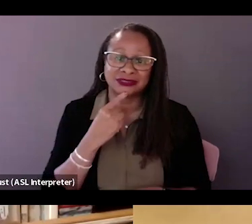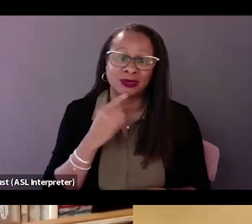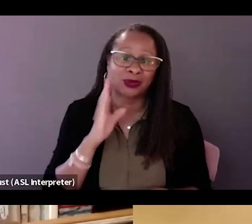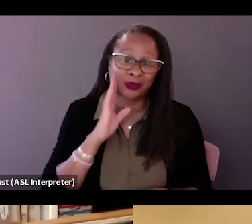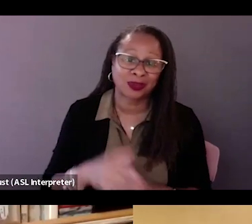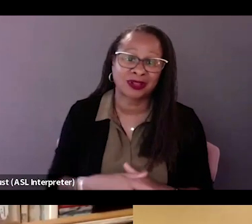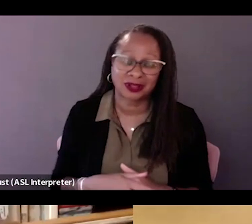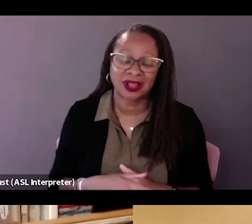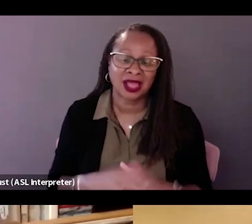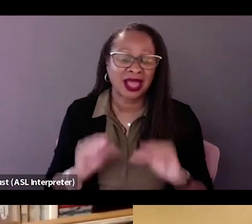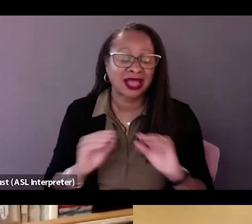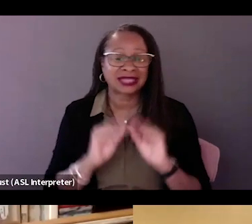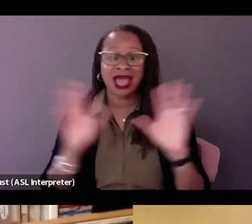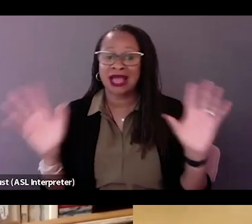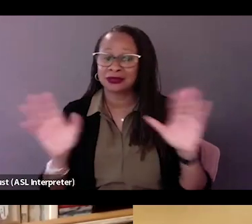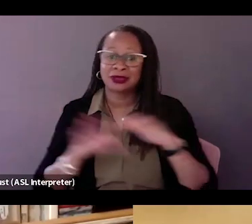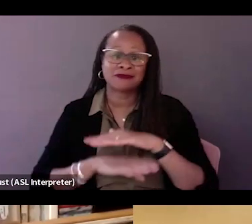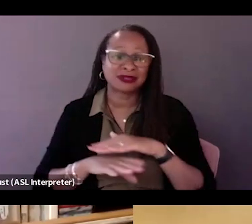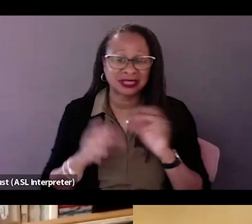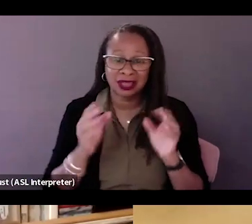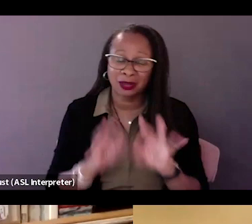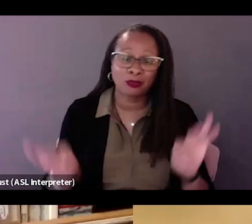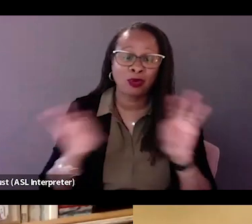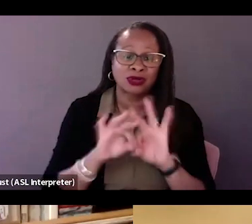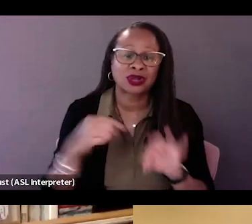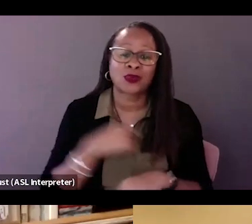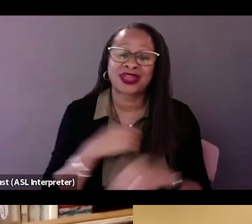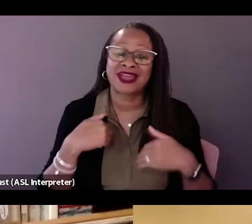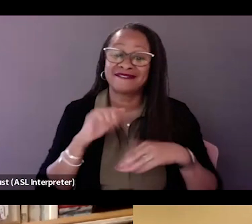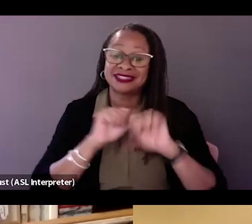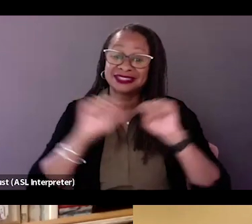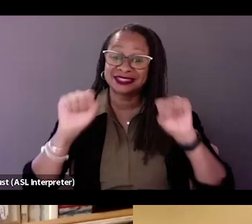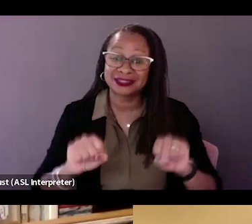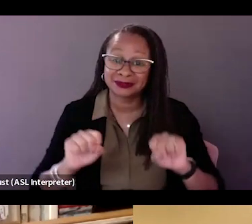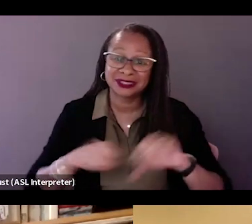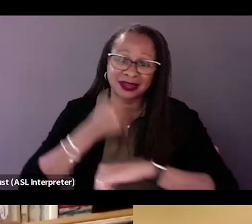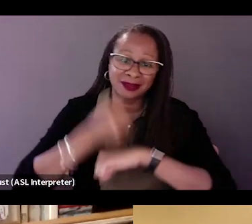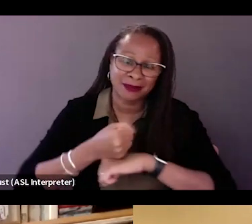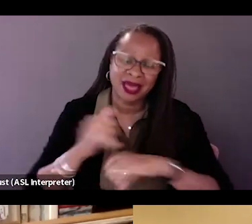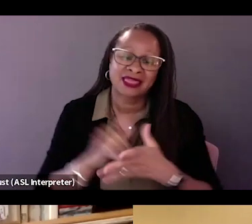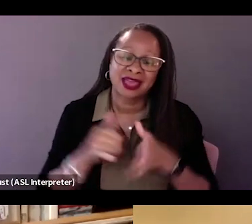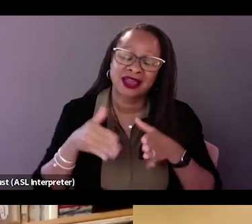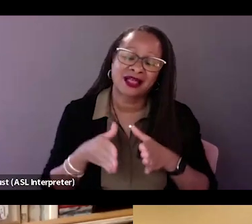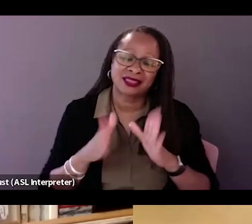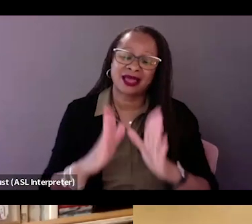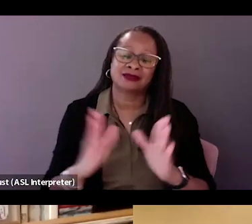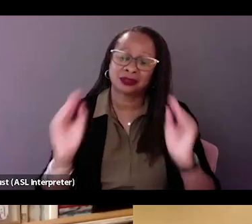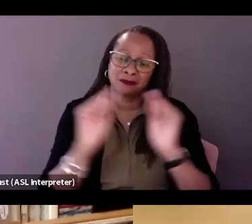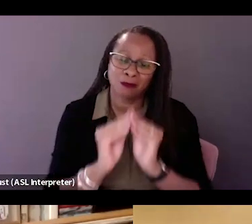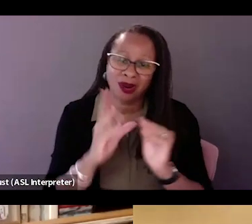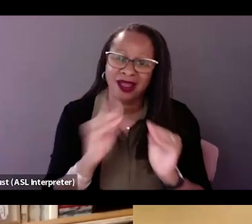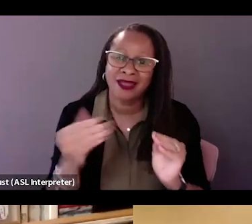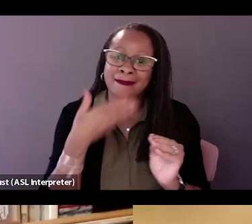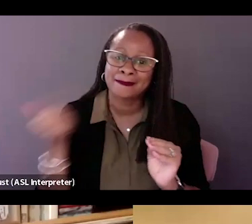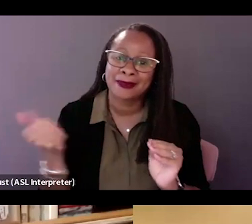It's absolutely and fundamentally important that we have systems in place that allows for more and better